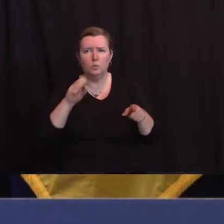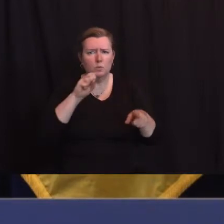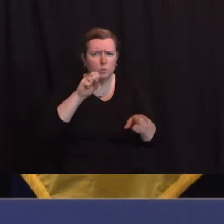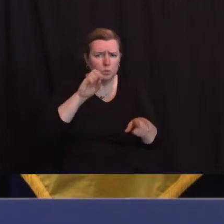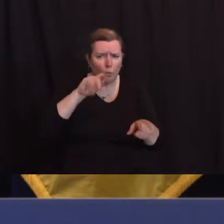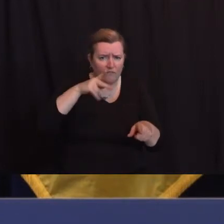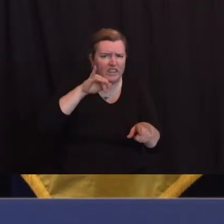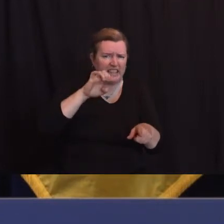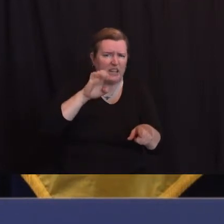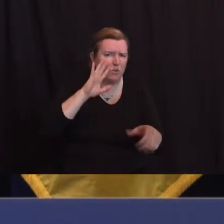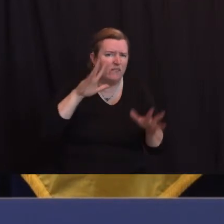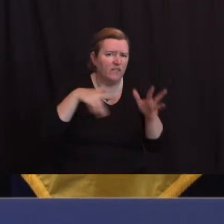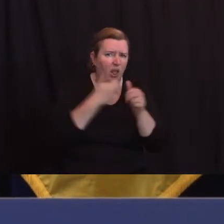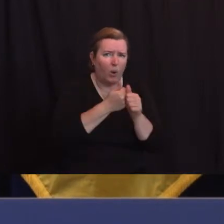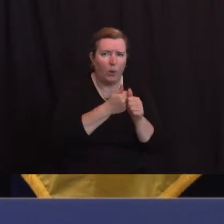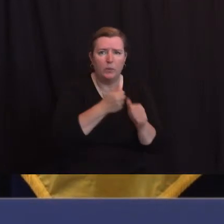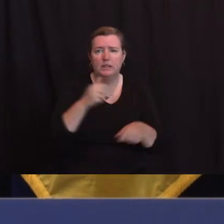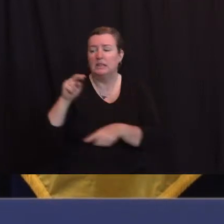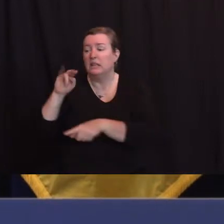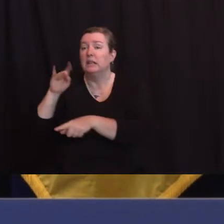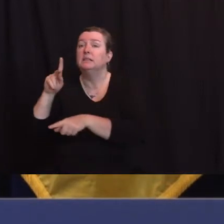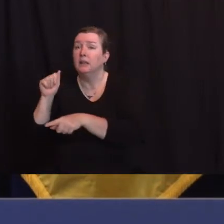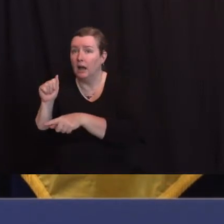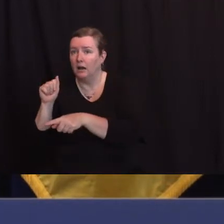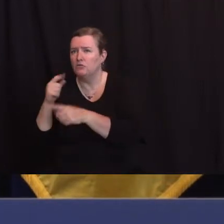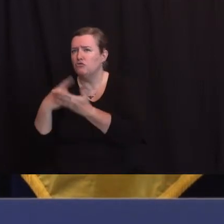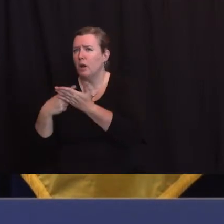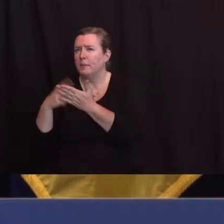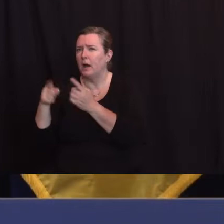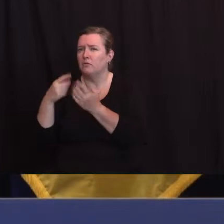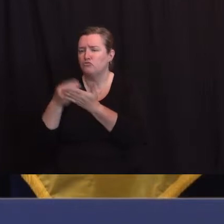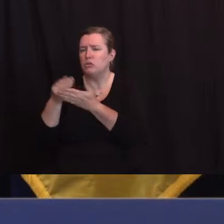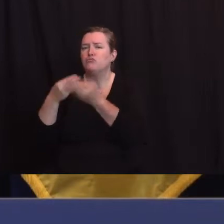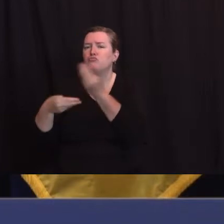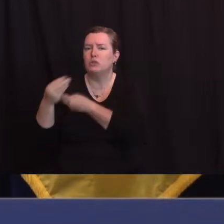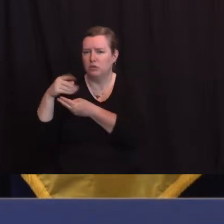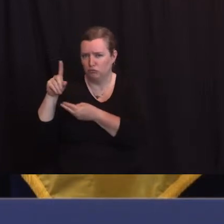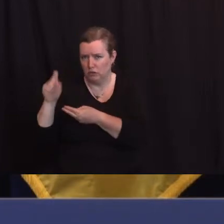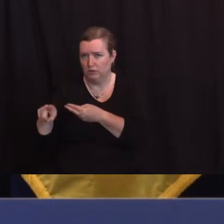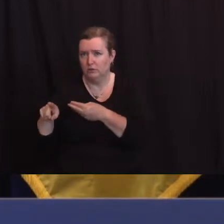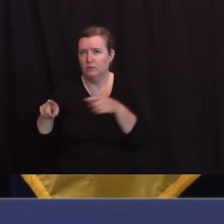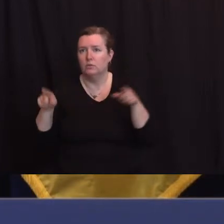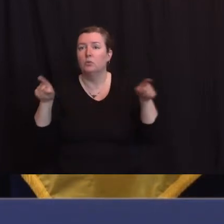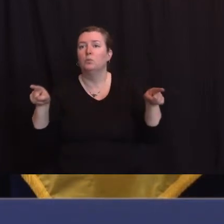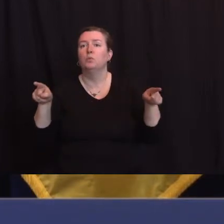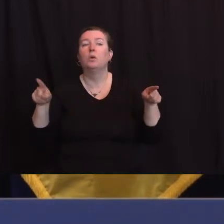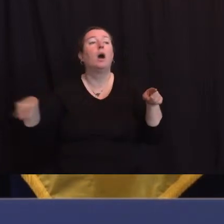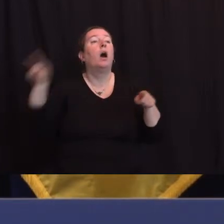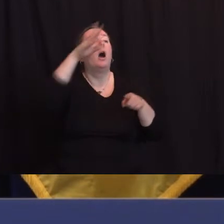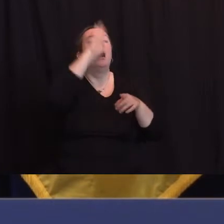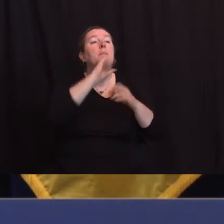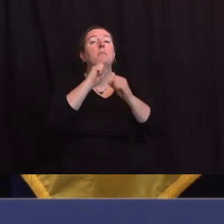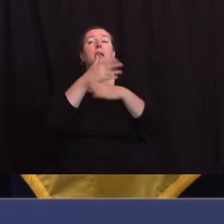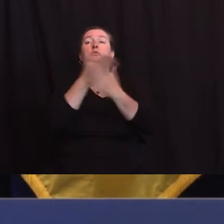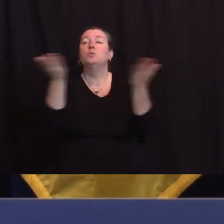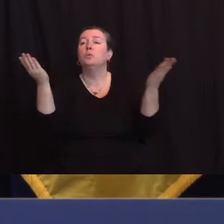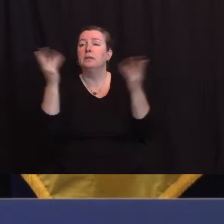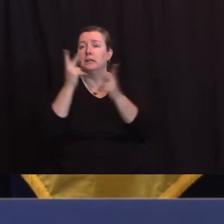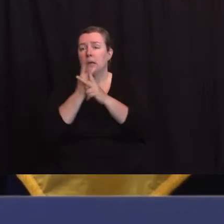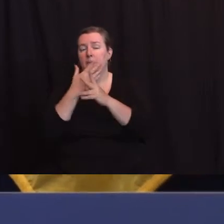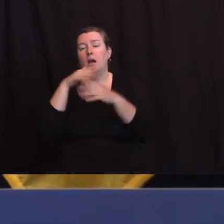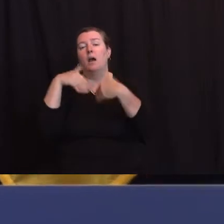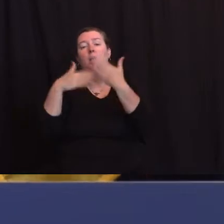and Akita, the technical question on the Treasury front. To each and every one of you, God bless and keep up the great work. Take care.